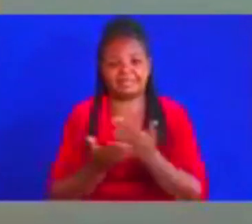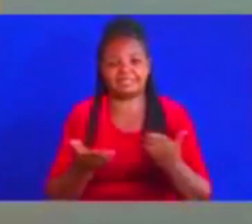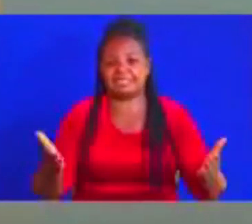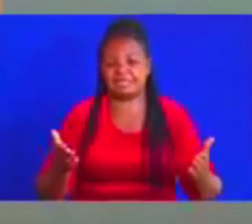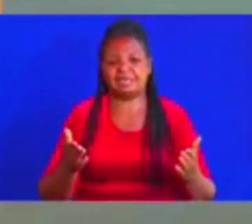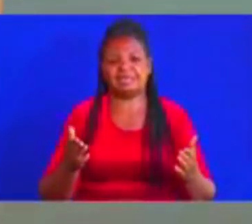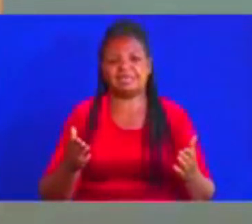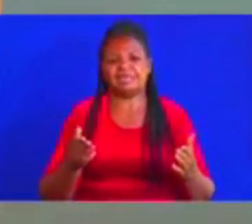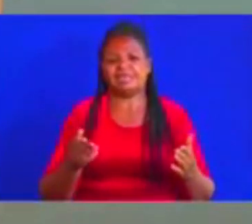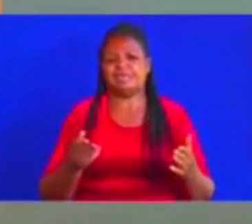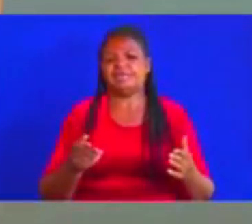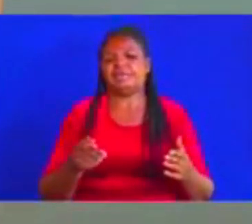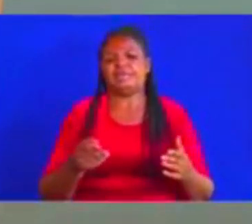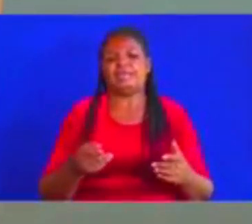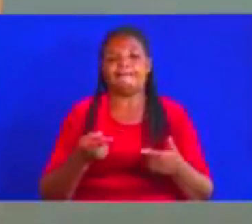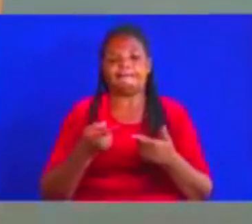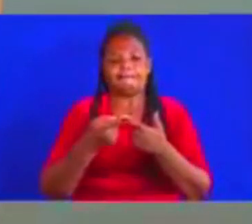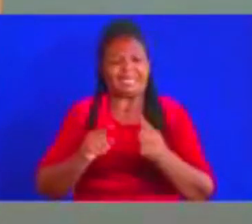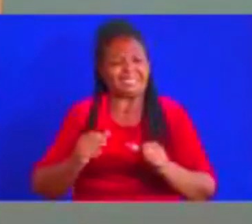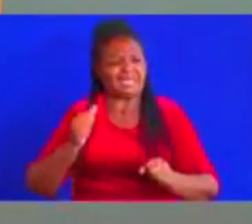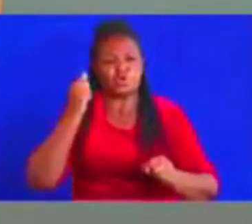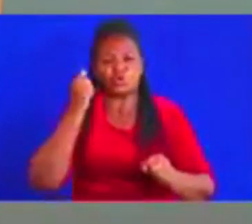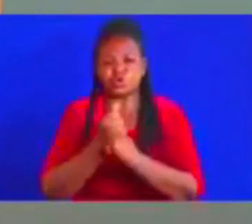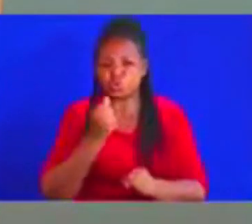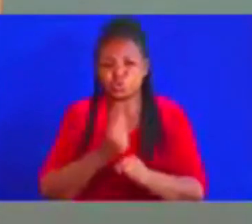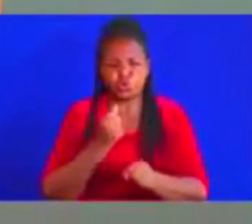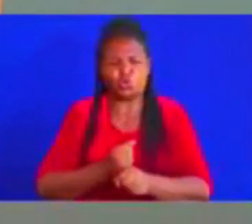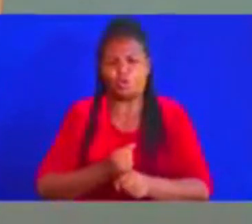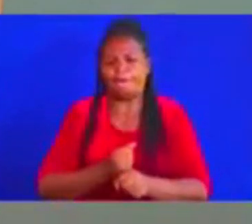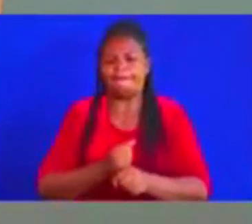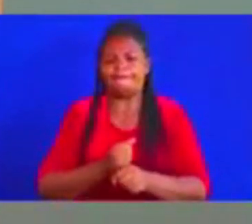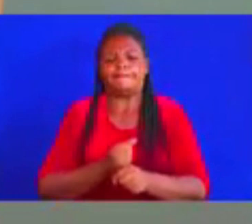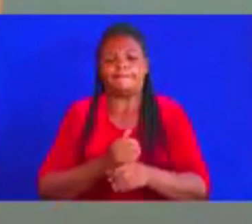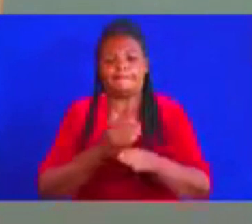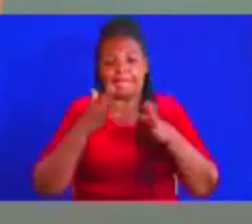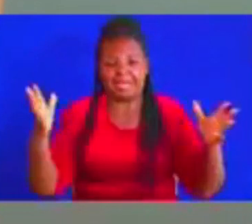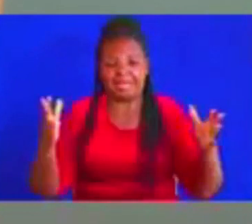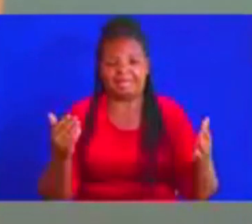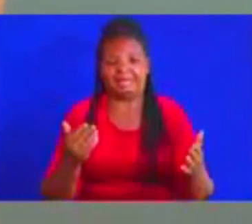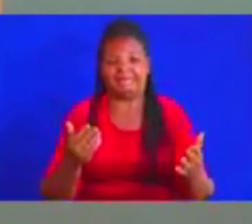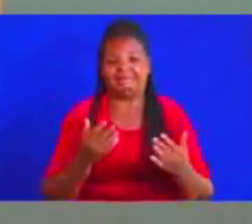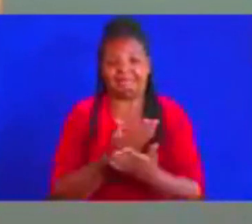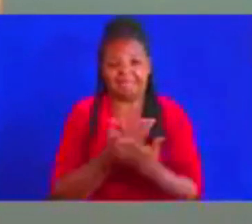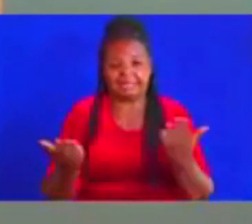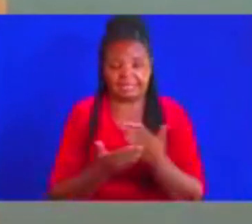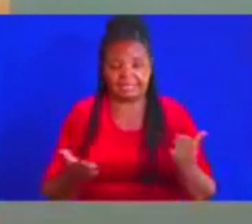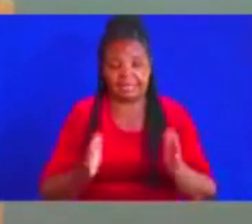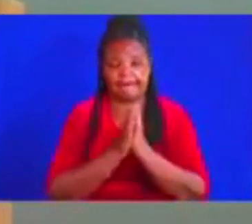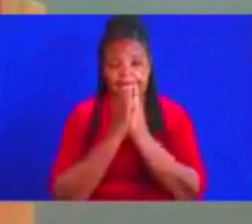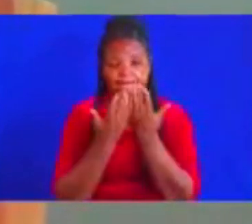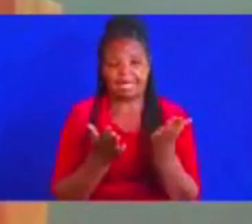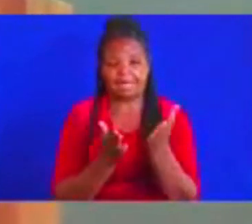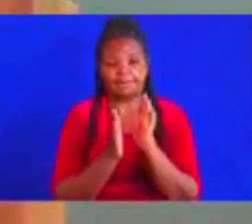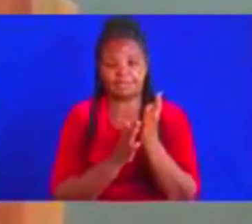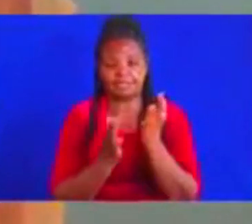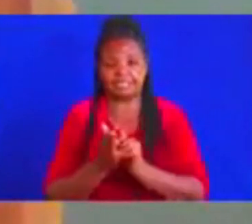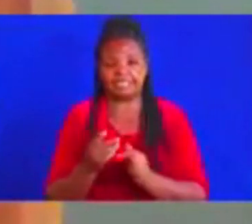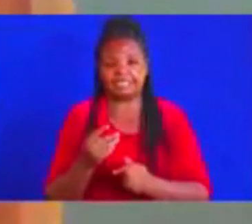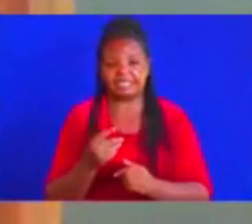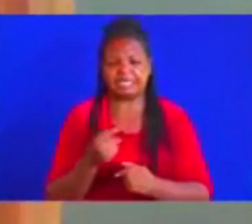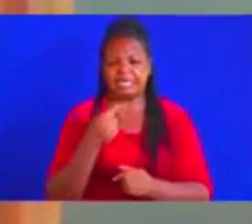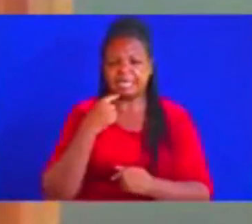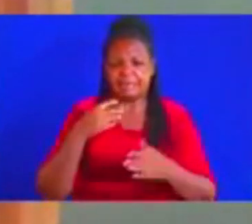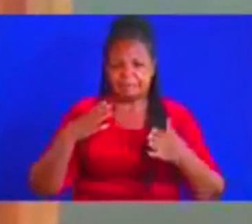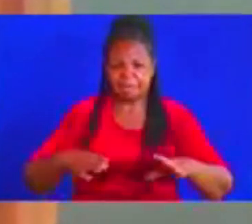wish exploits. They shall do exploits. So the Bible says that the people that